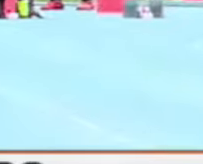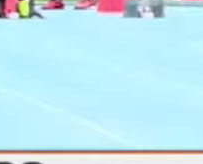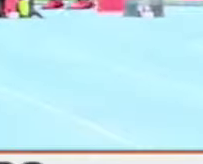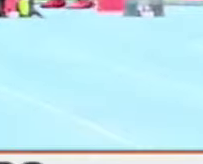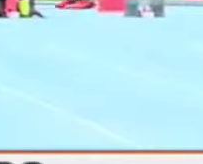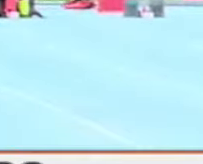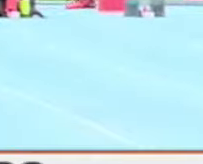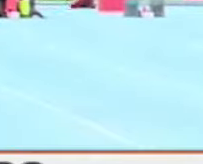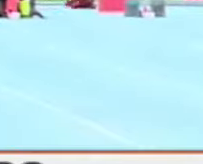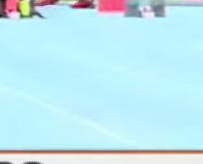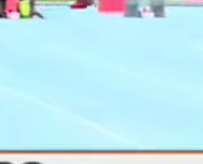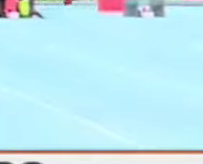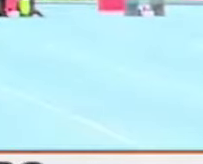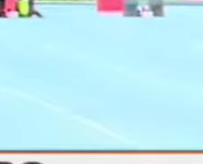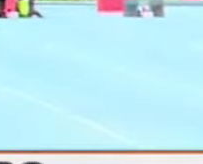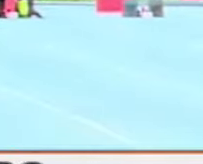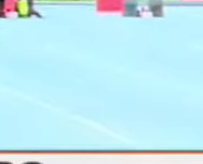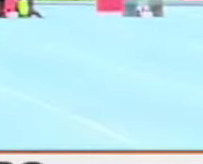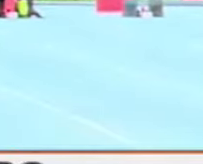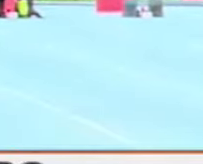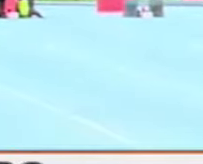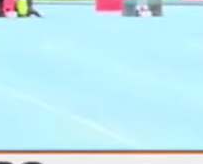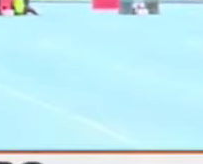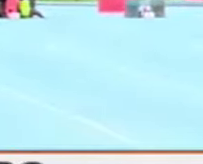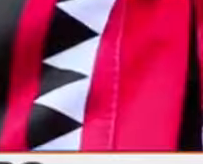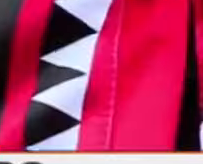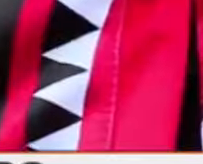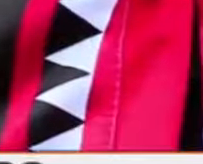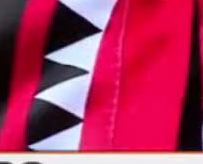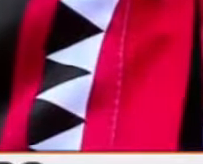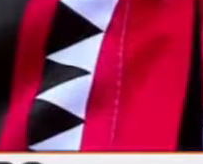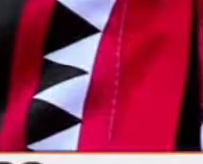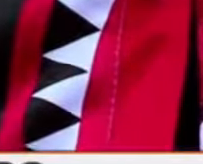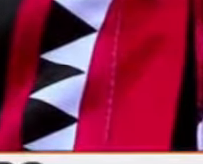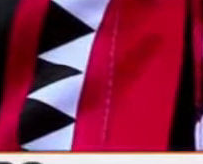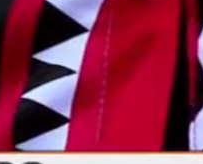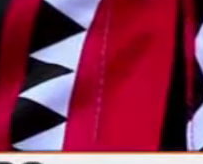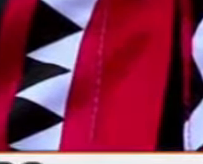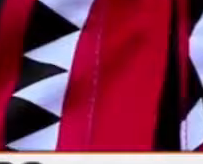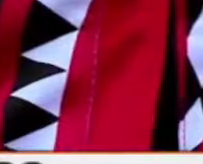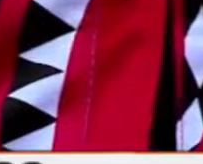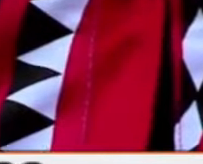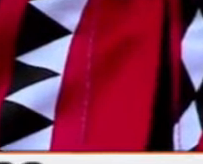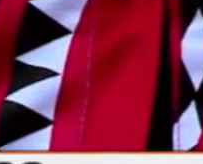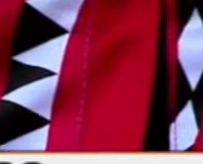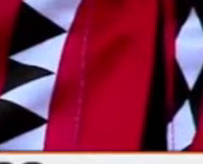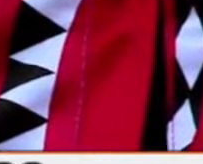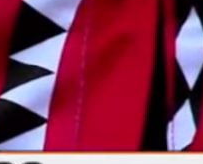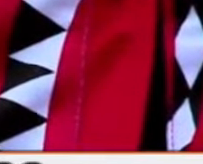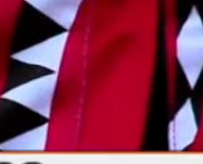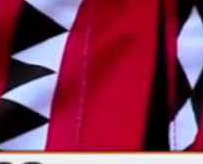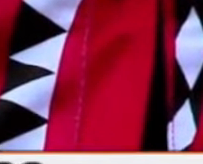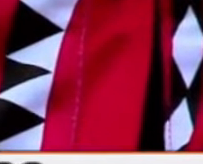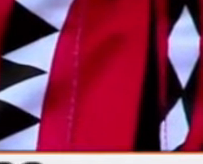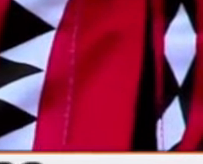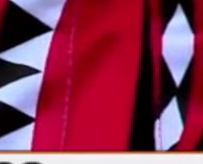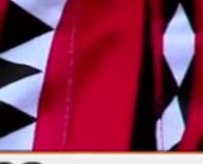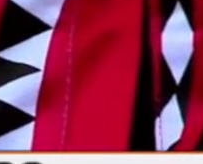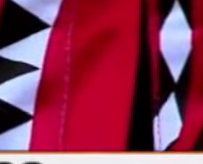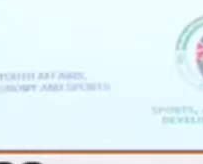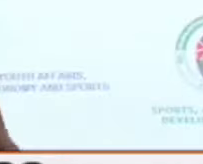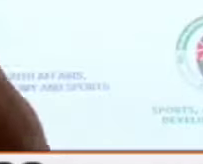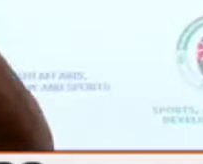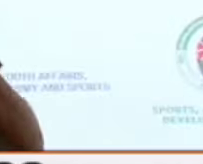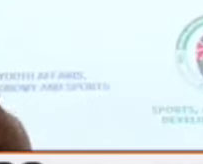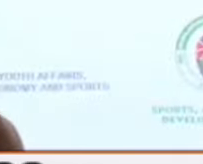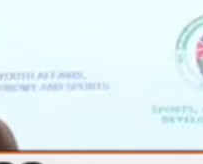I had a problem with my knee, yeah. But I never gave up for that. I really did march, and